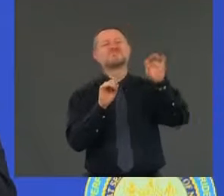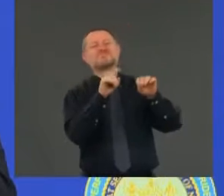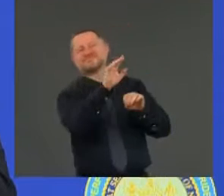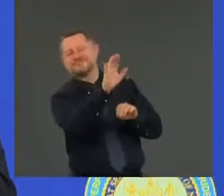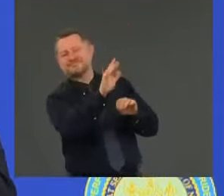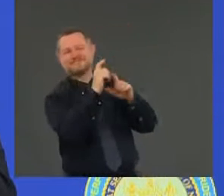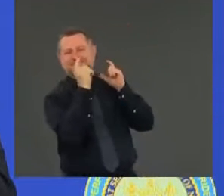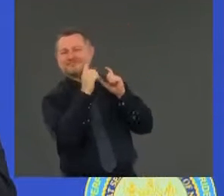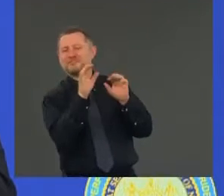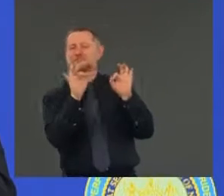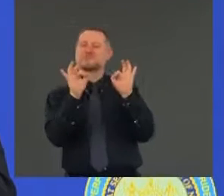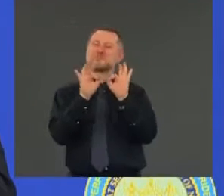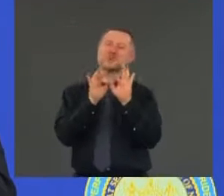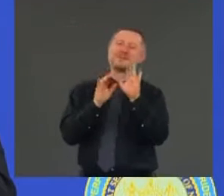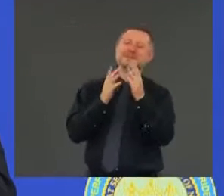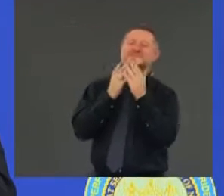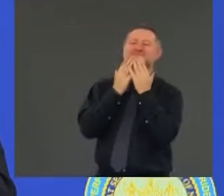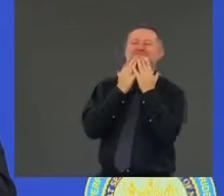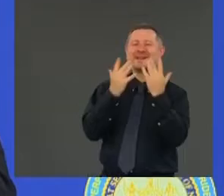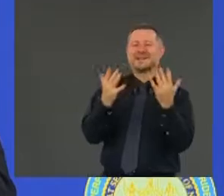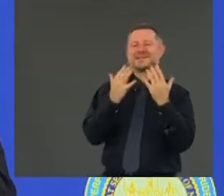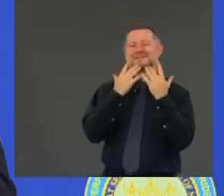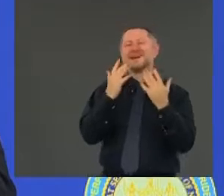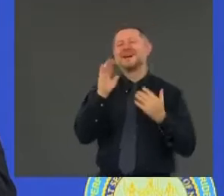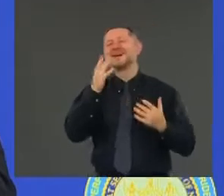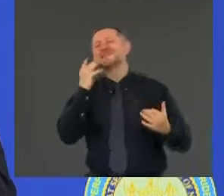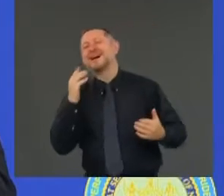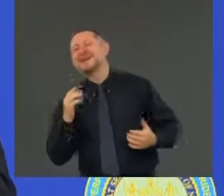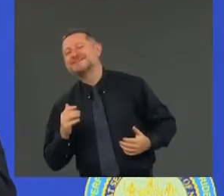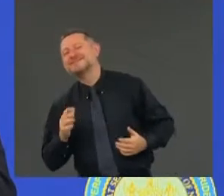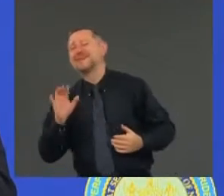keep it friendly and helpful and constructive.